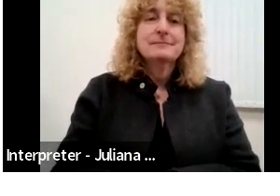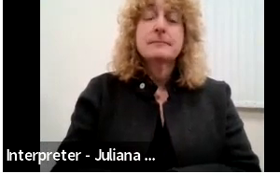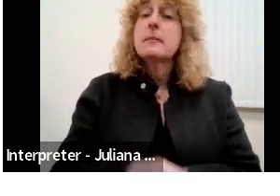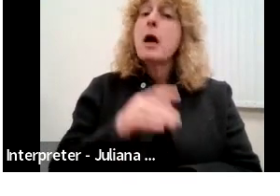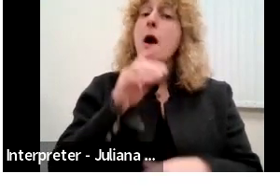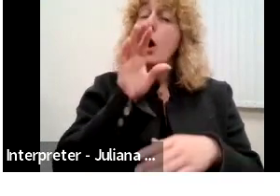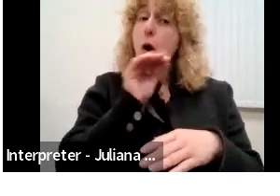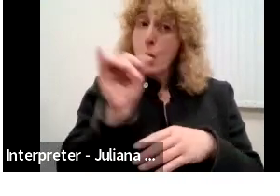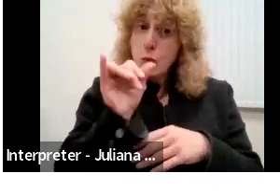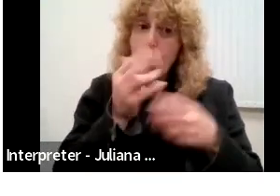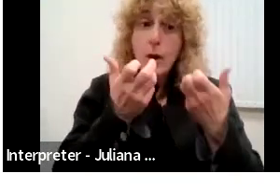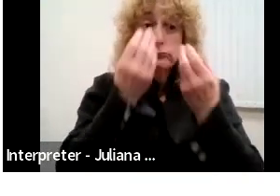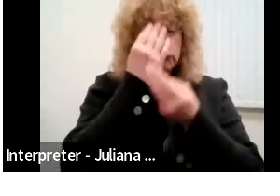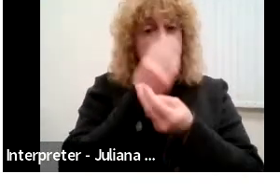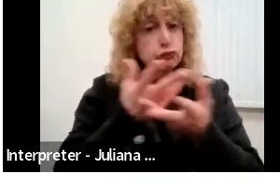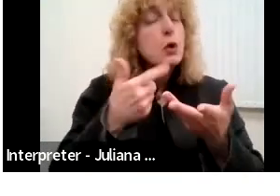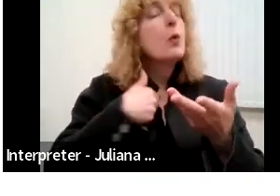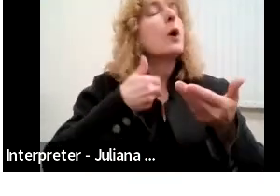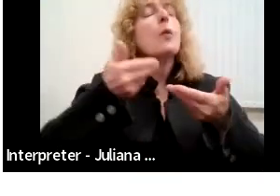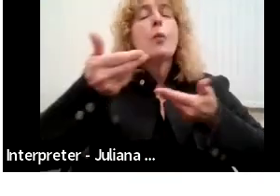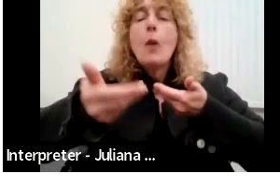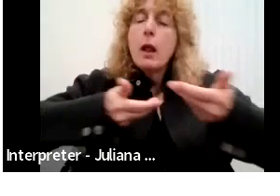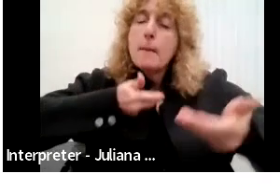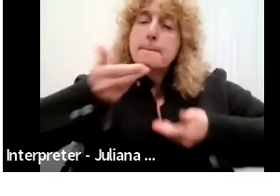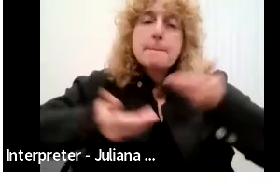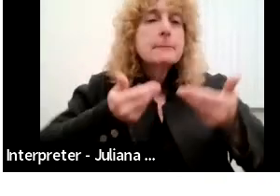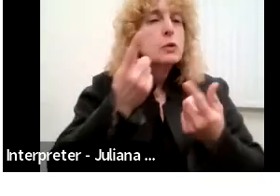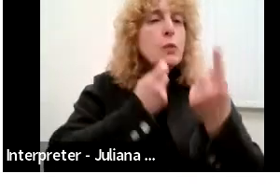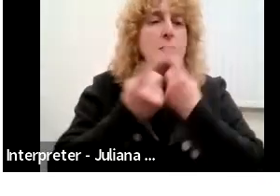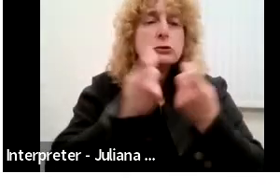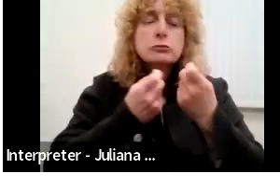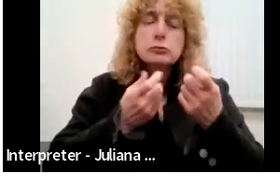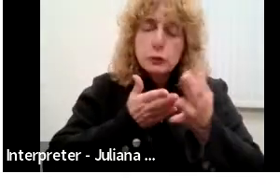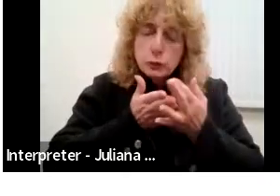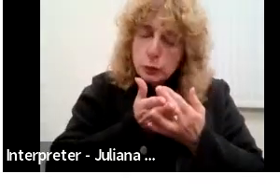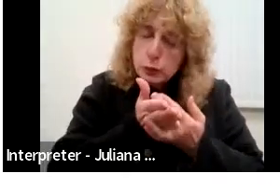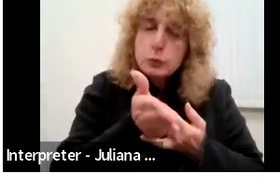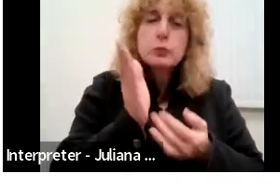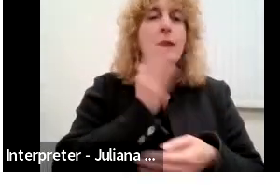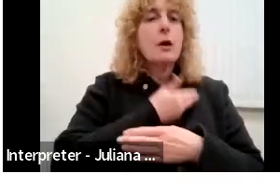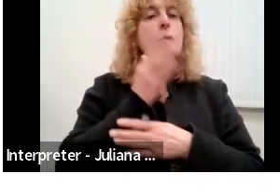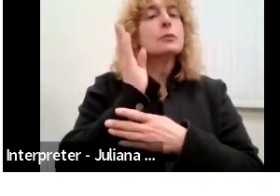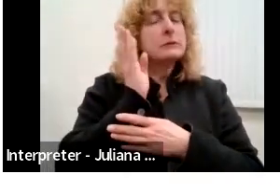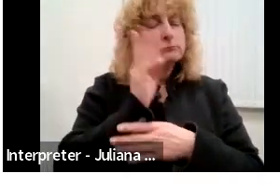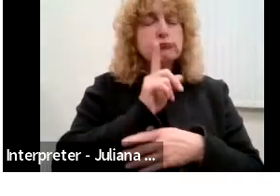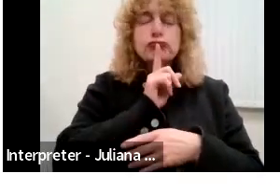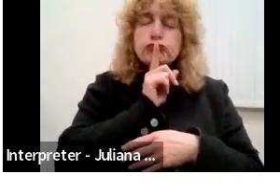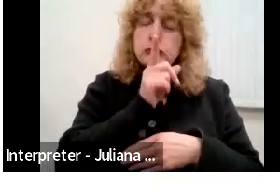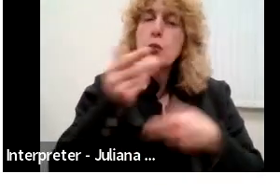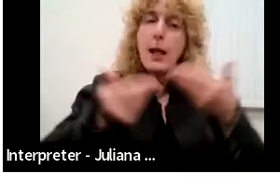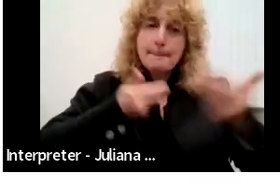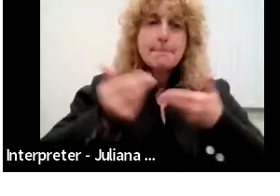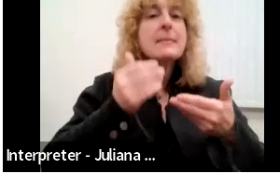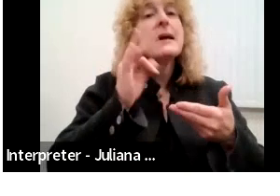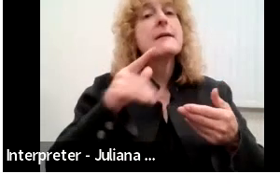Did want to let you know that we welcome questions throughout our presentation today. So please, if you